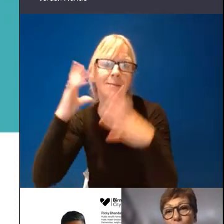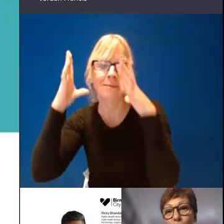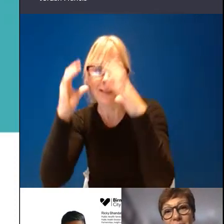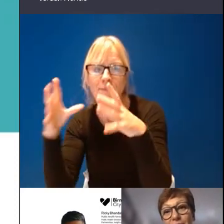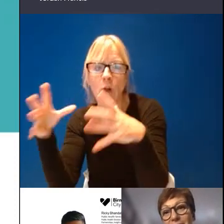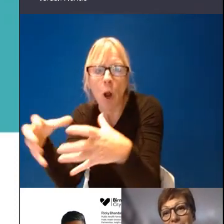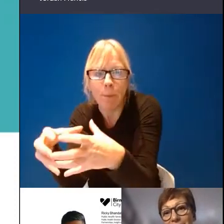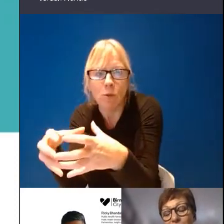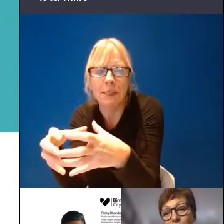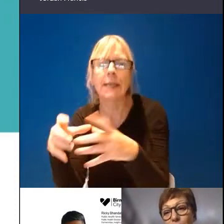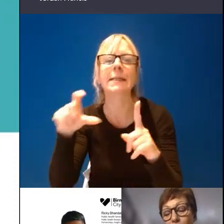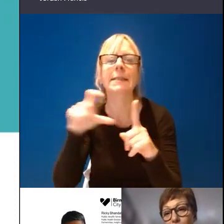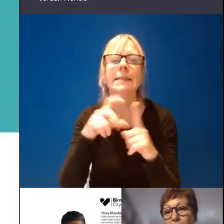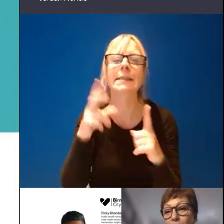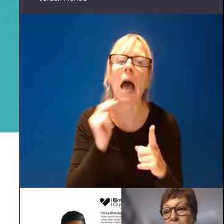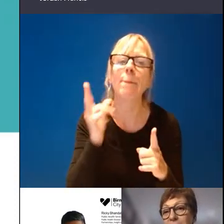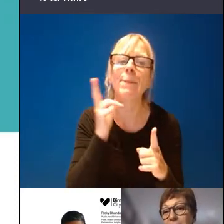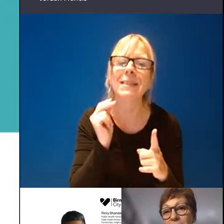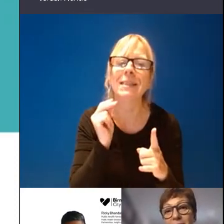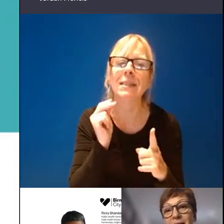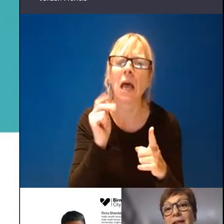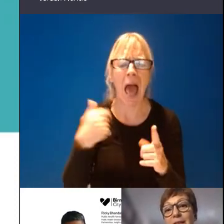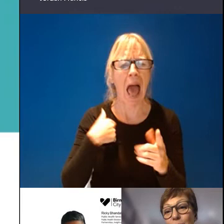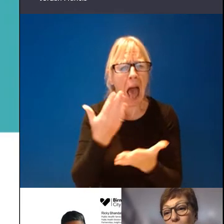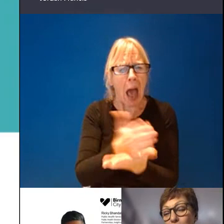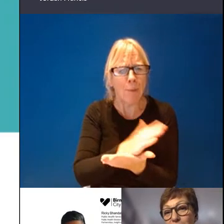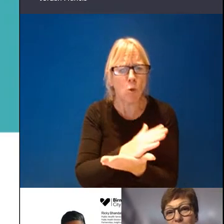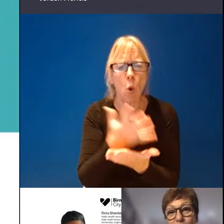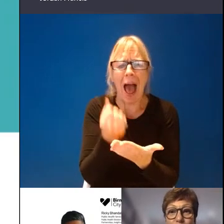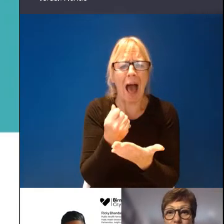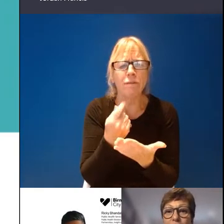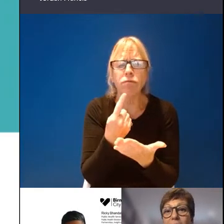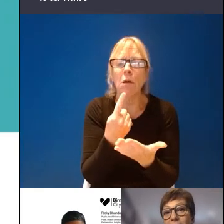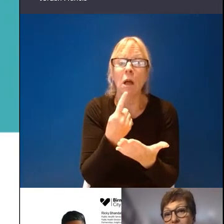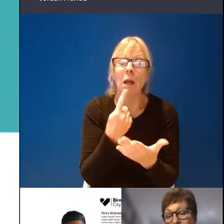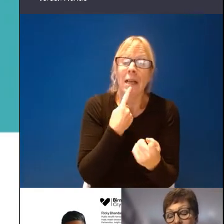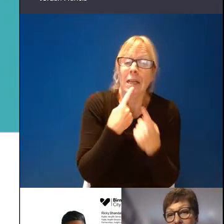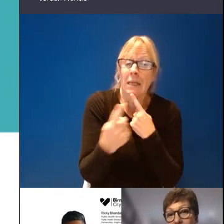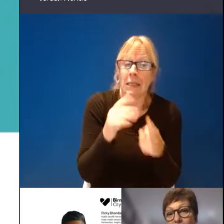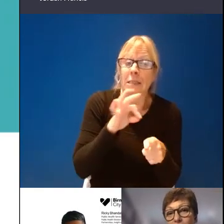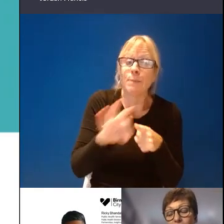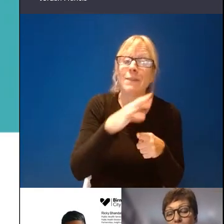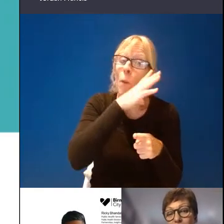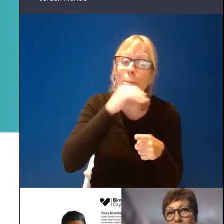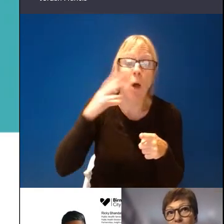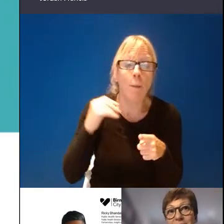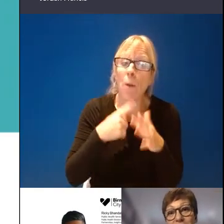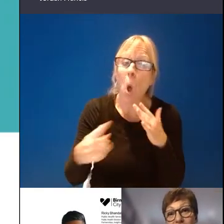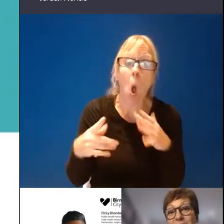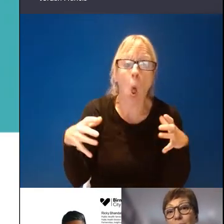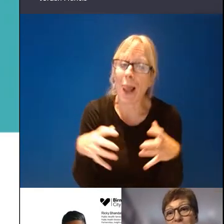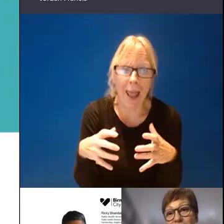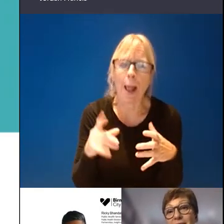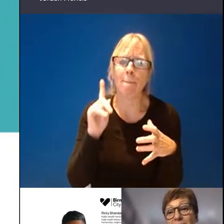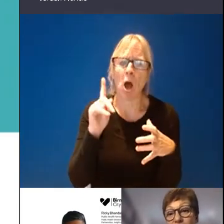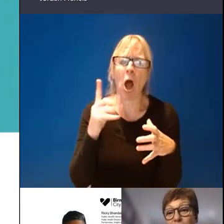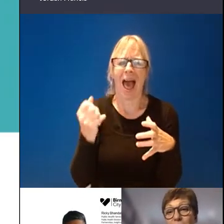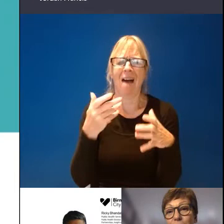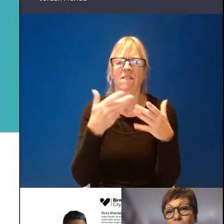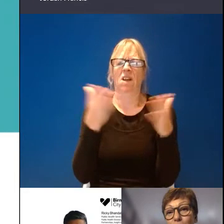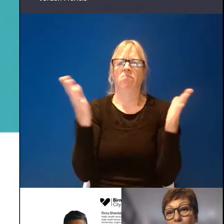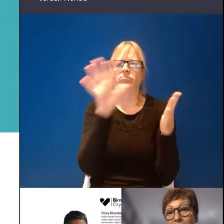think we have that information at a granular level for Birmingham, but there's certainly some work we could do to apply the percentages